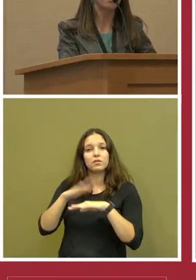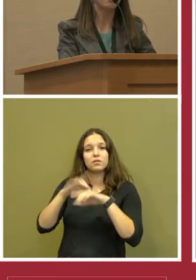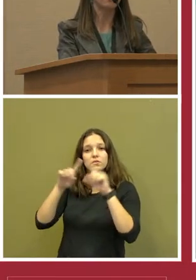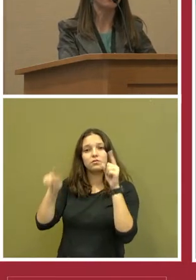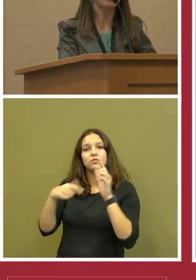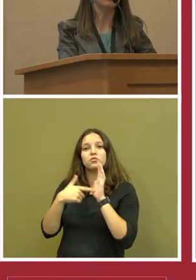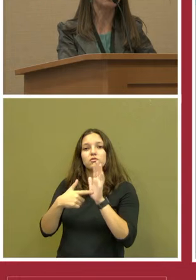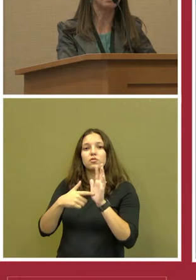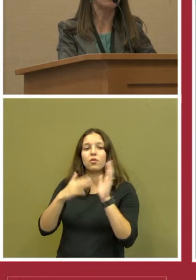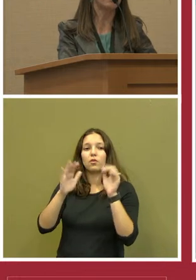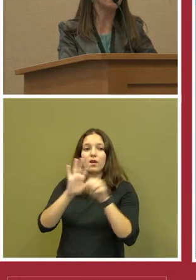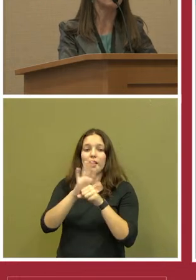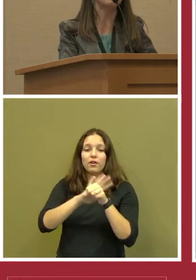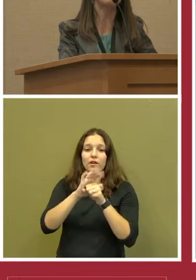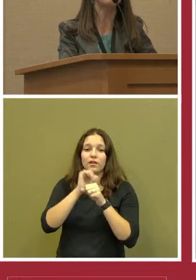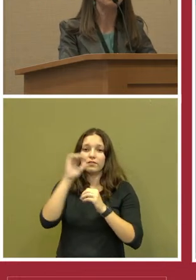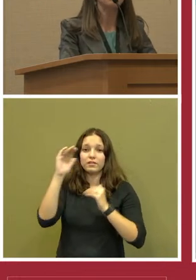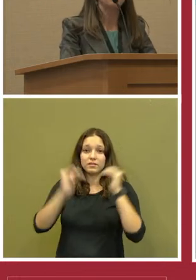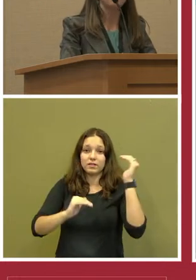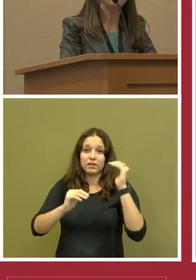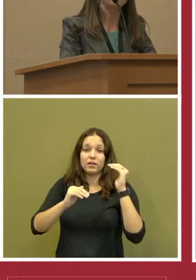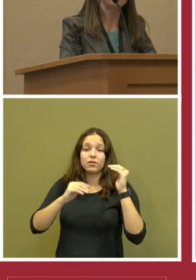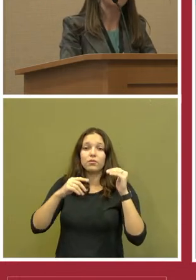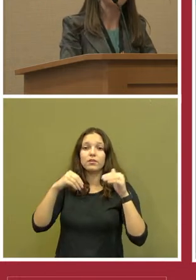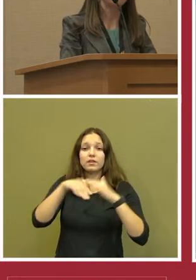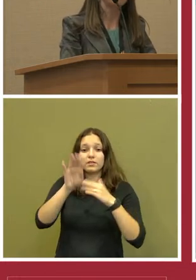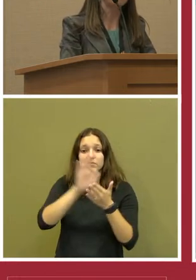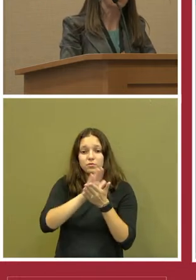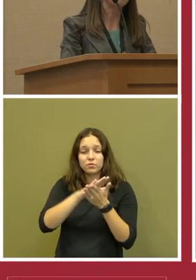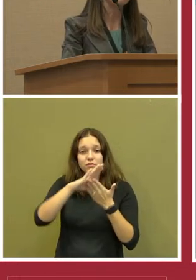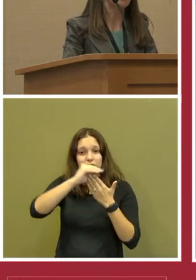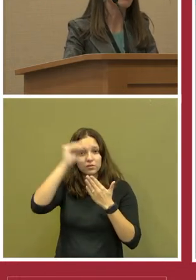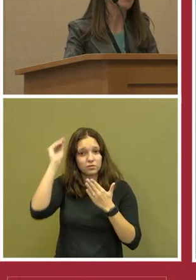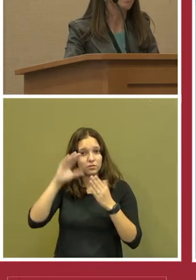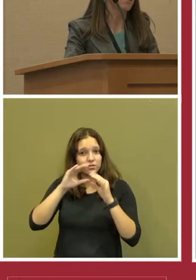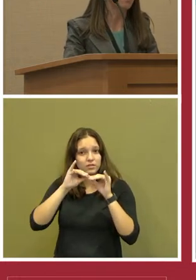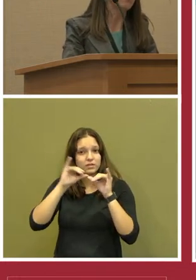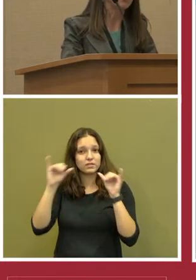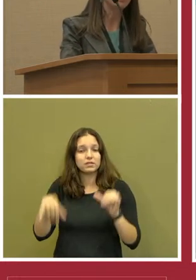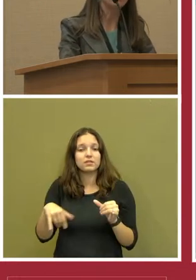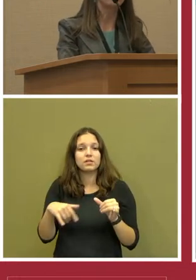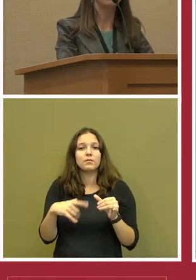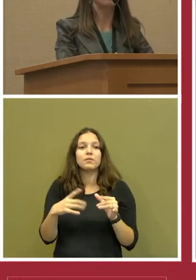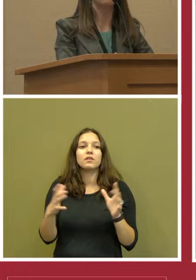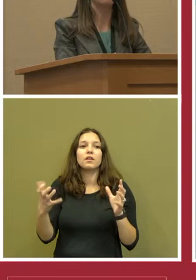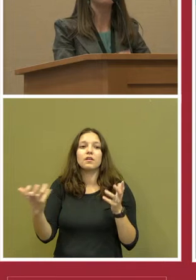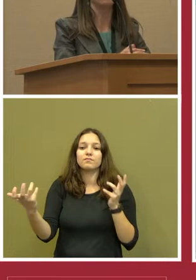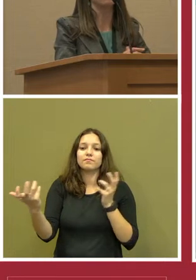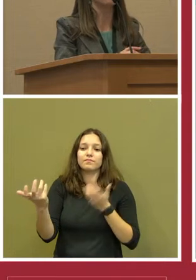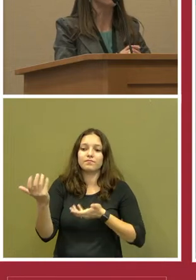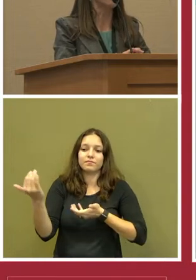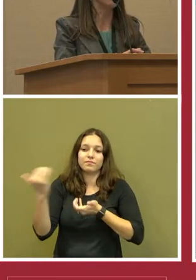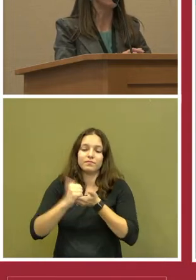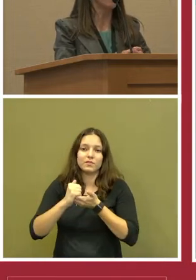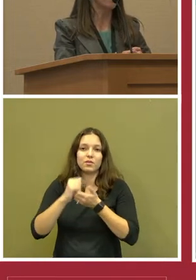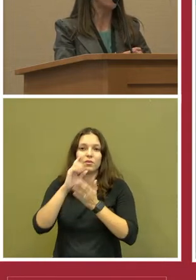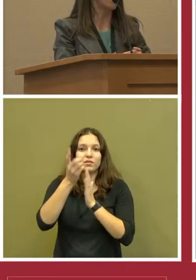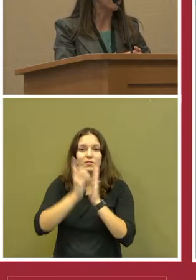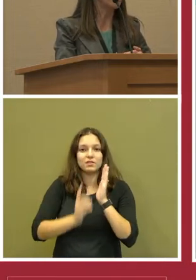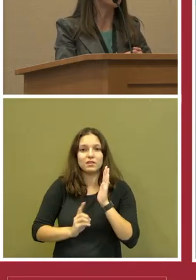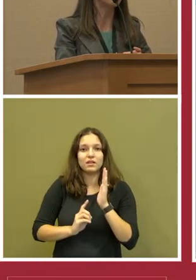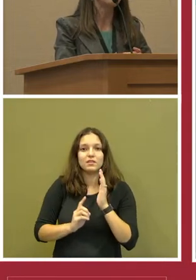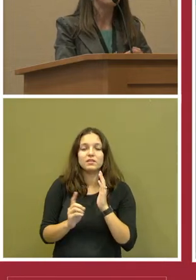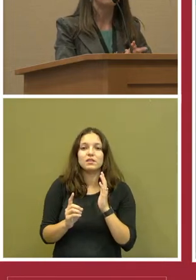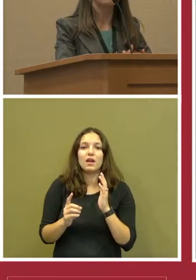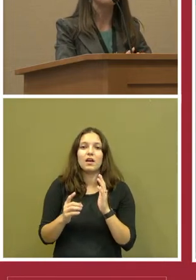of inequity in our schools and learning systems and to co-design with our community solutions and systems with an